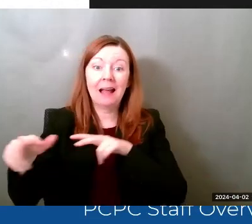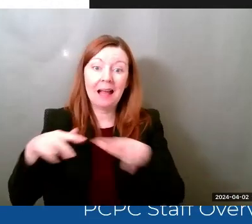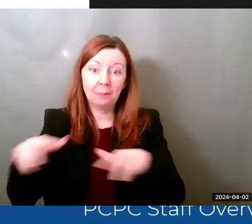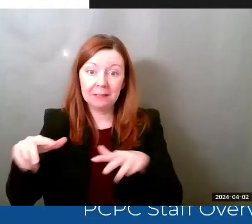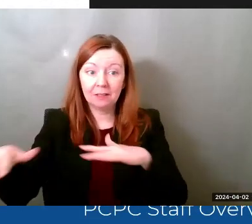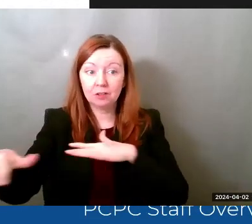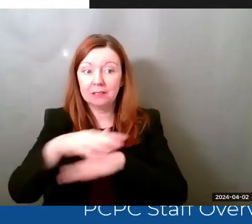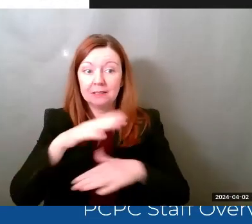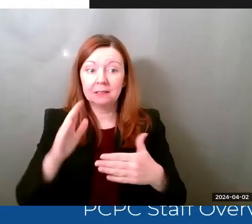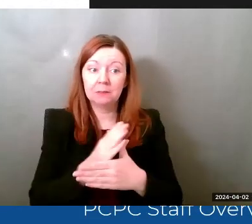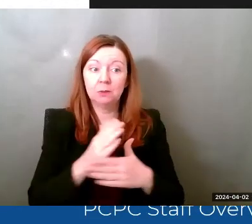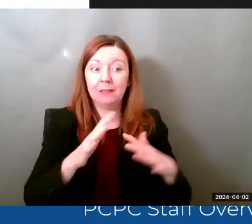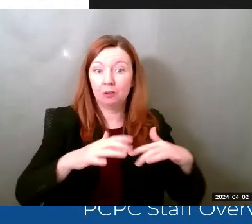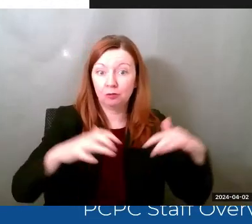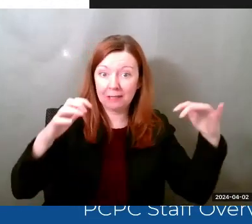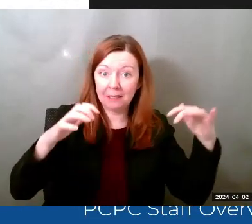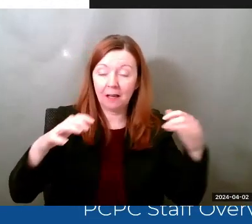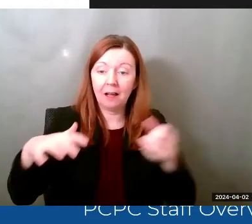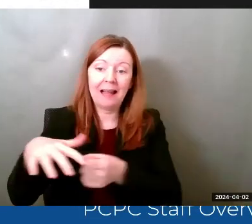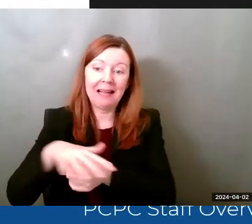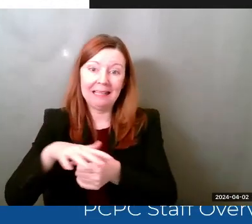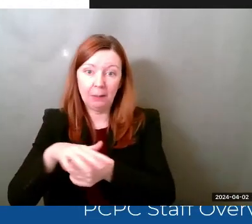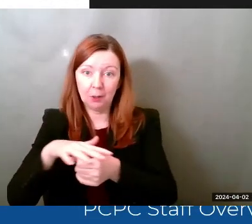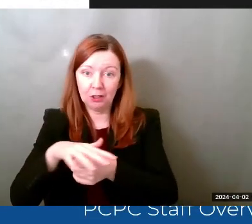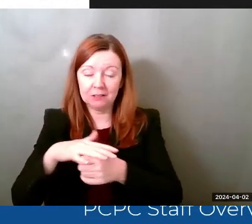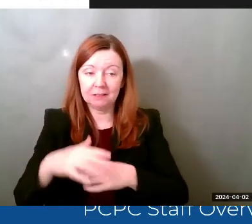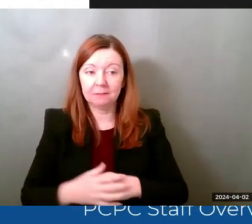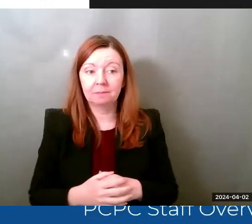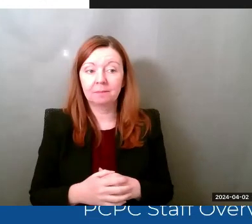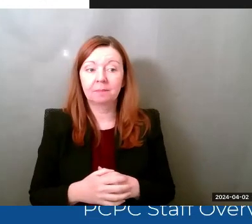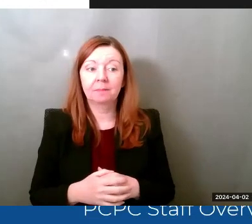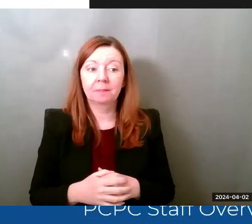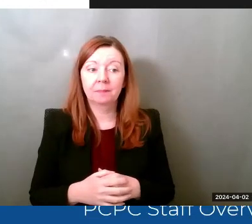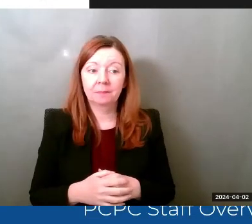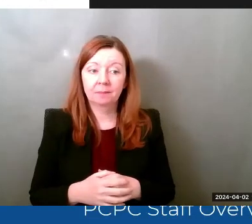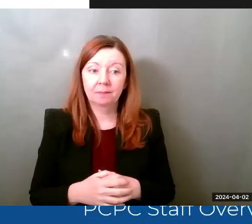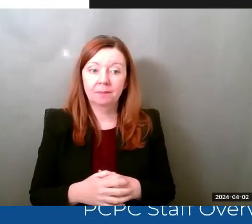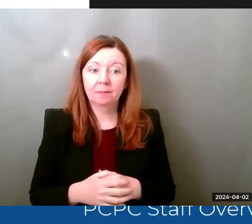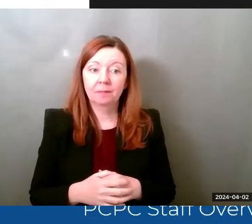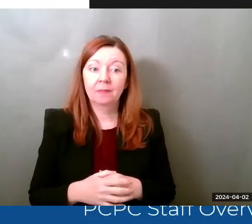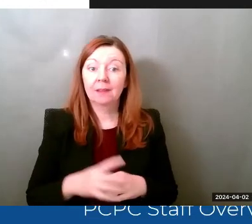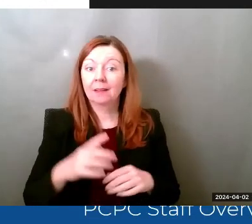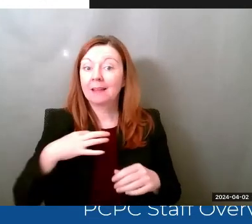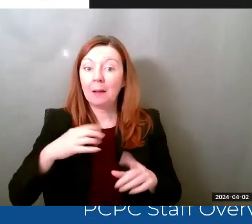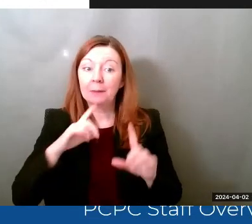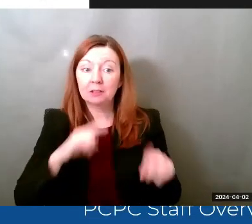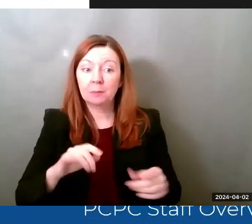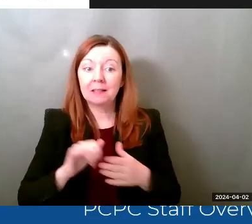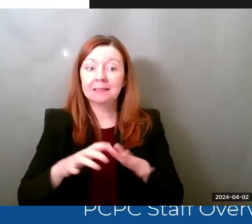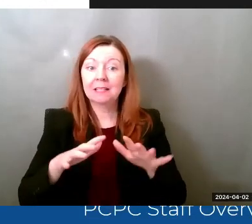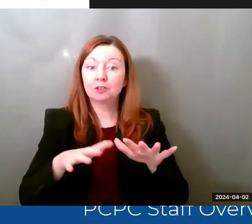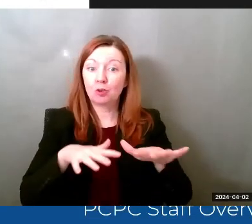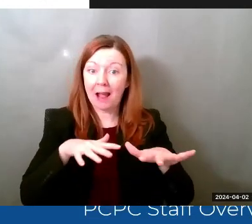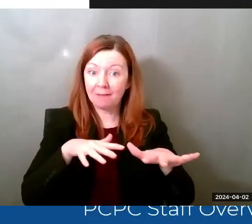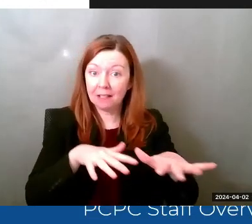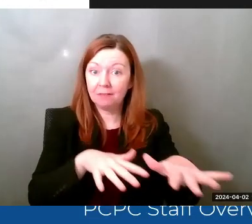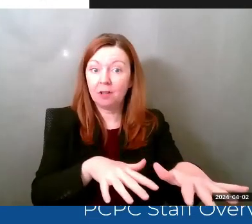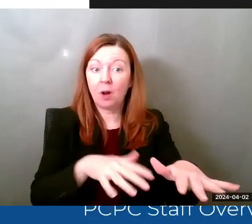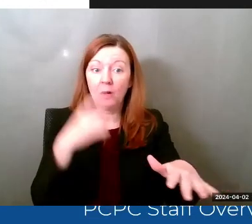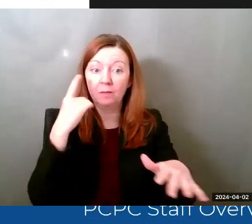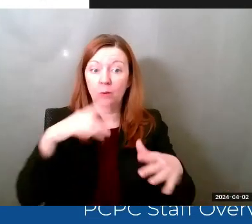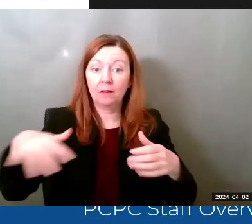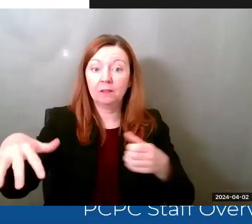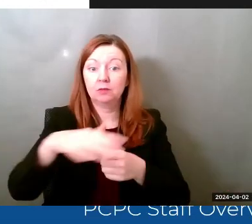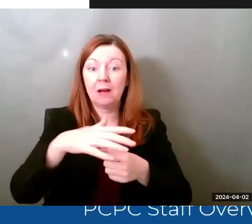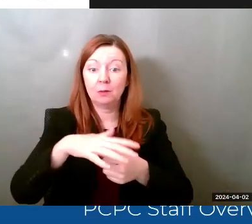pedestrians between the arena and surrounding neighborhoods. The applicant response is that traffic flow for the